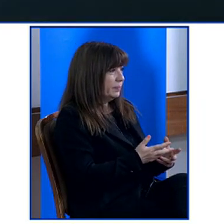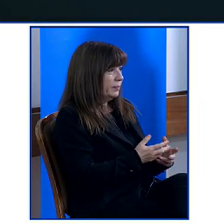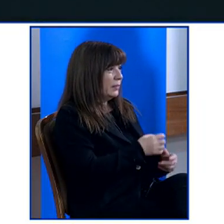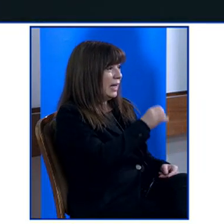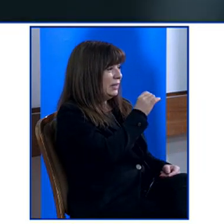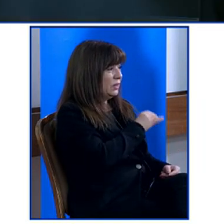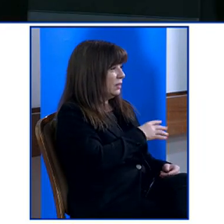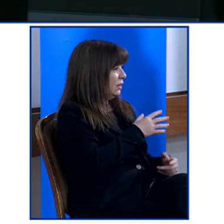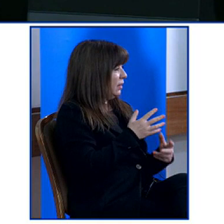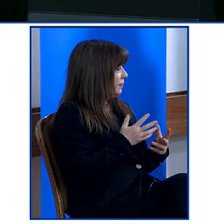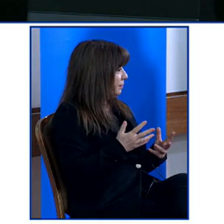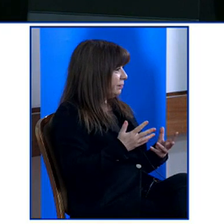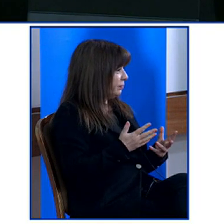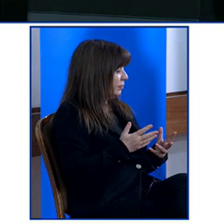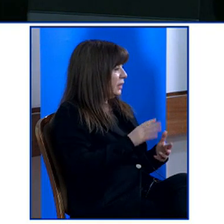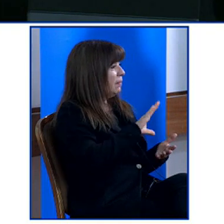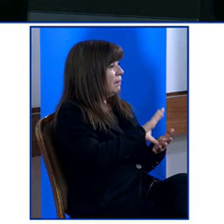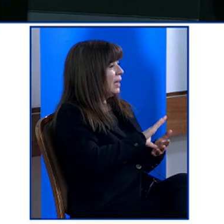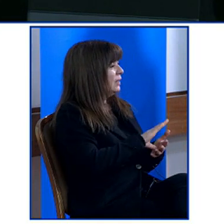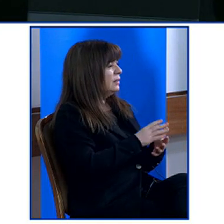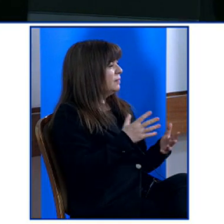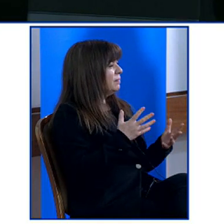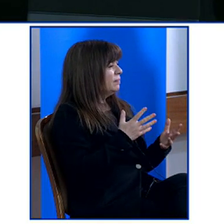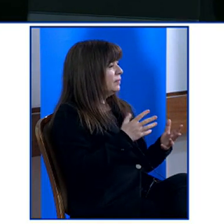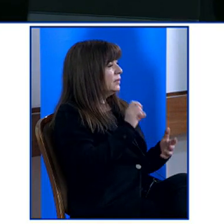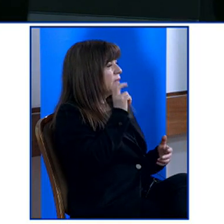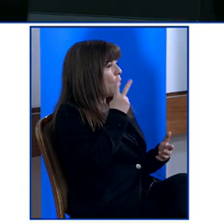second most concerned country in the world.